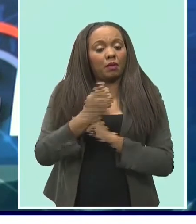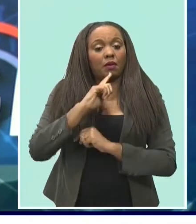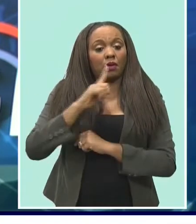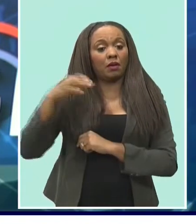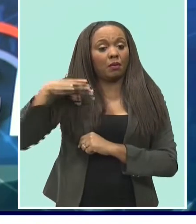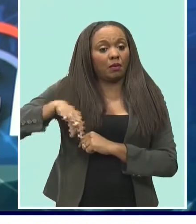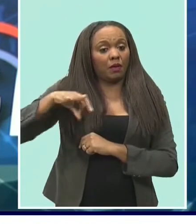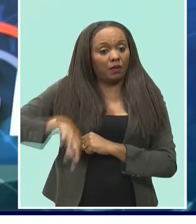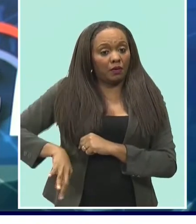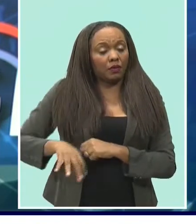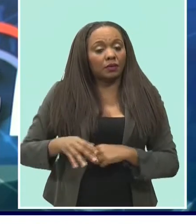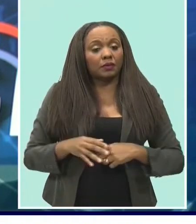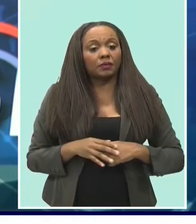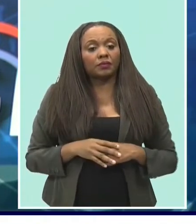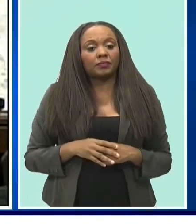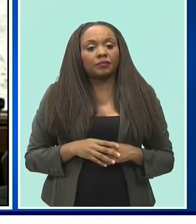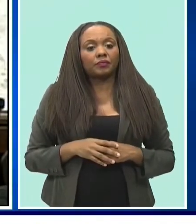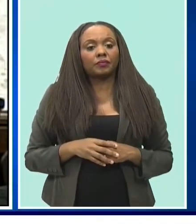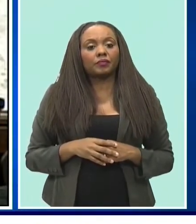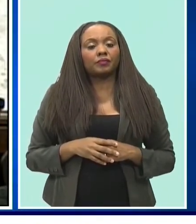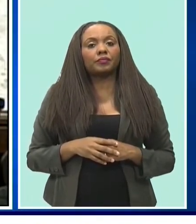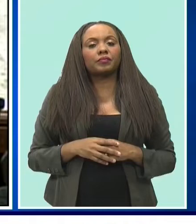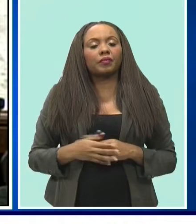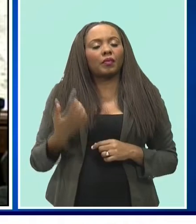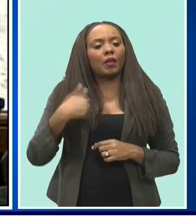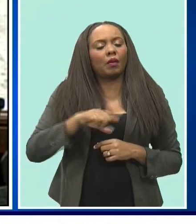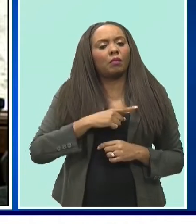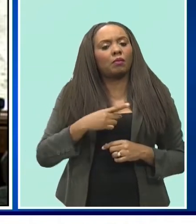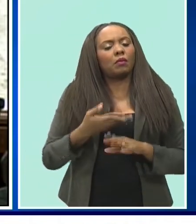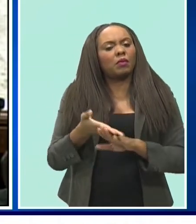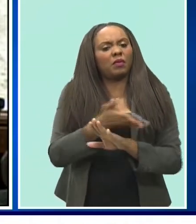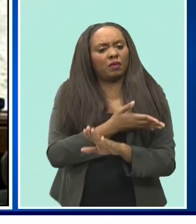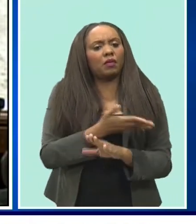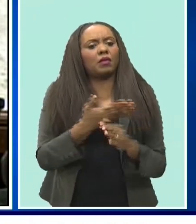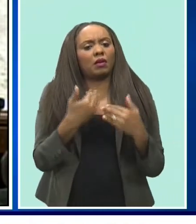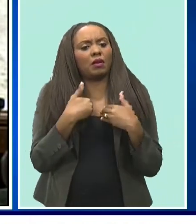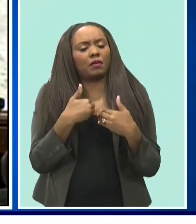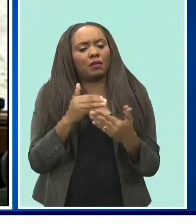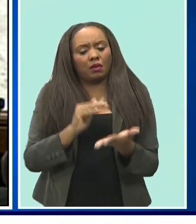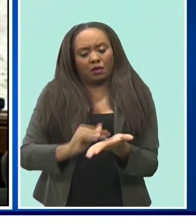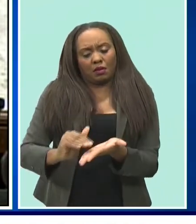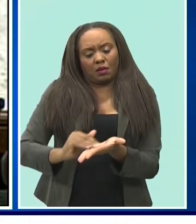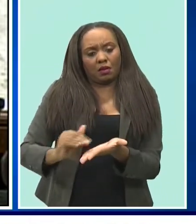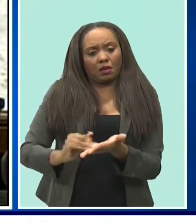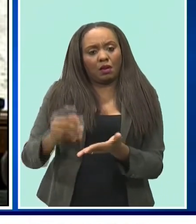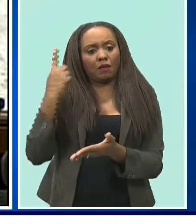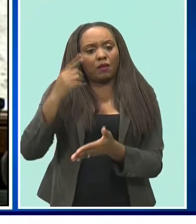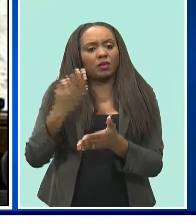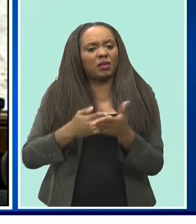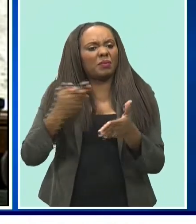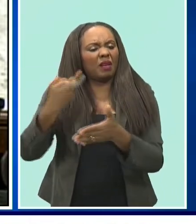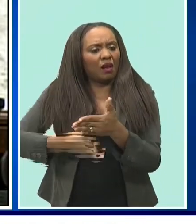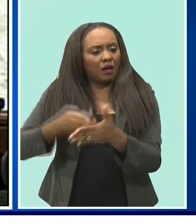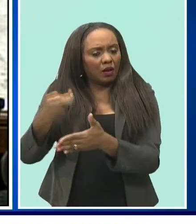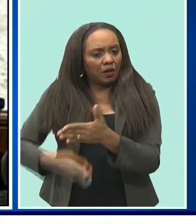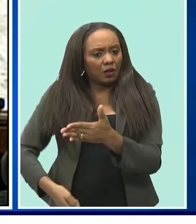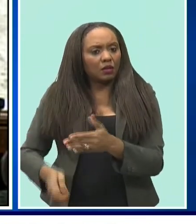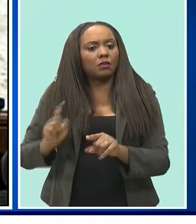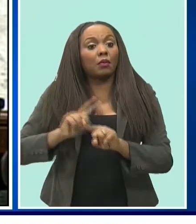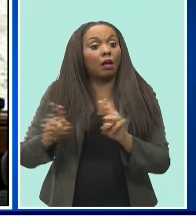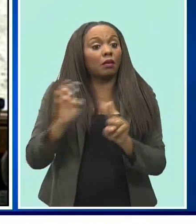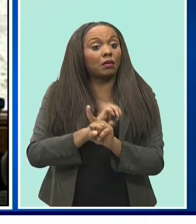ultimately benefit. We have duty-free concessions in other sectors, tourism and elsewhere. But for an